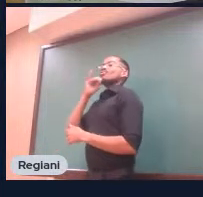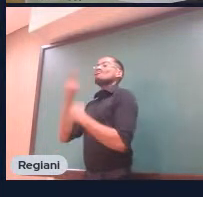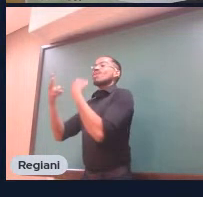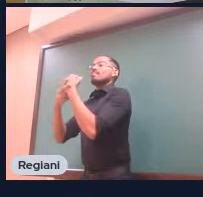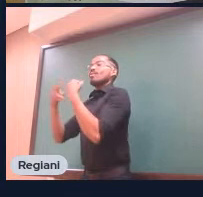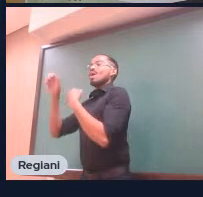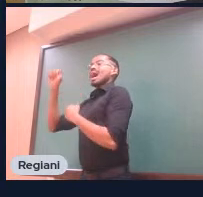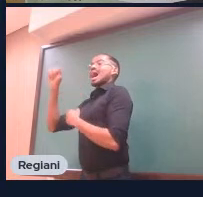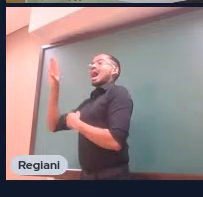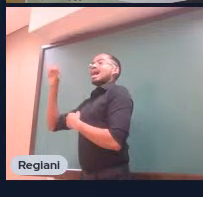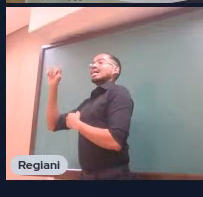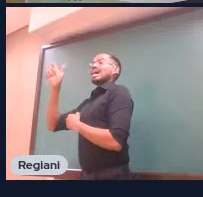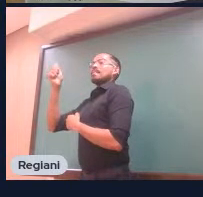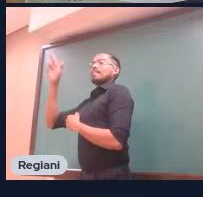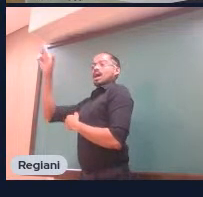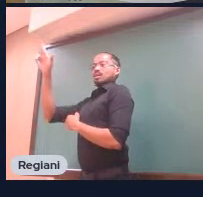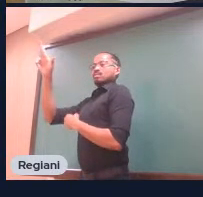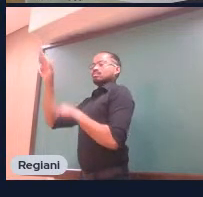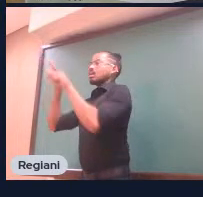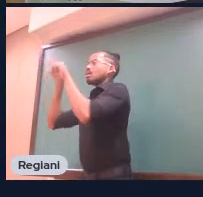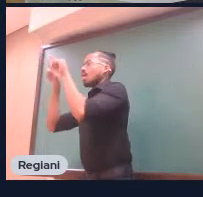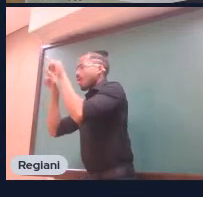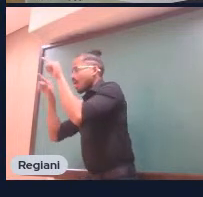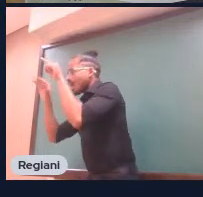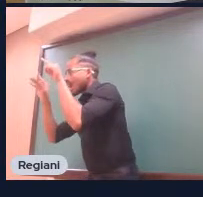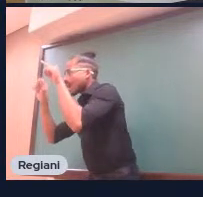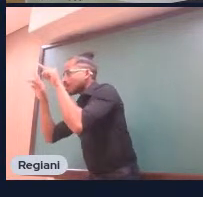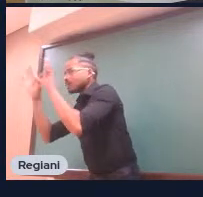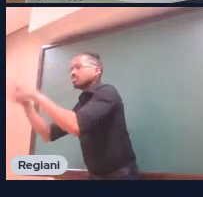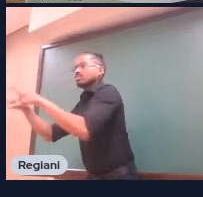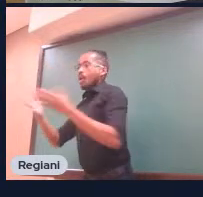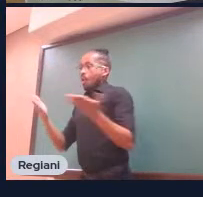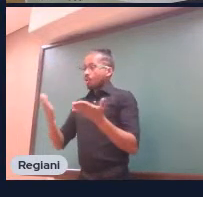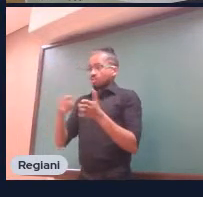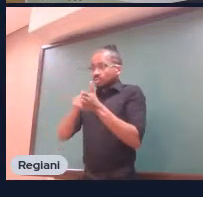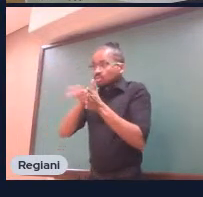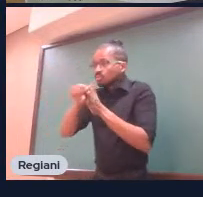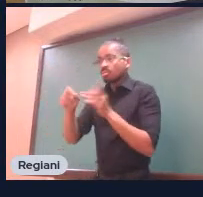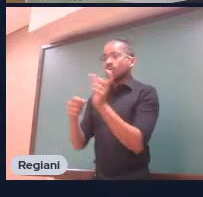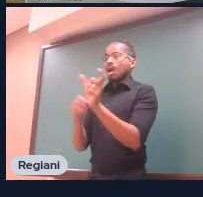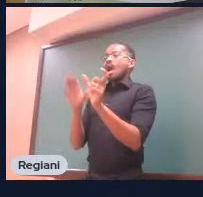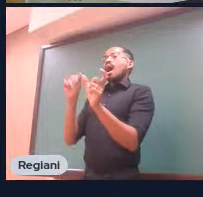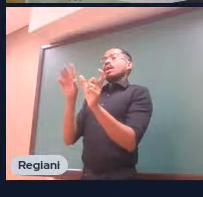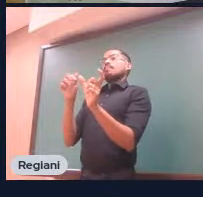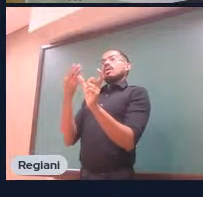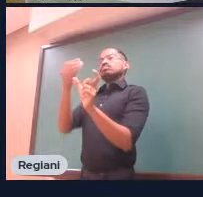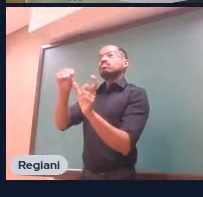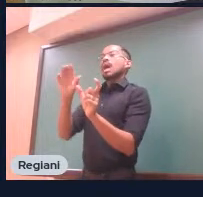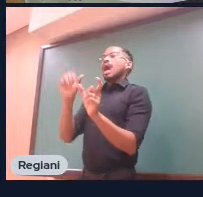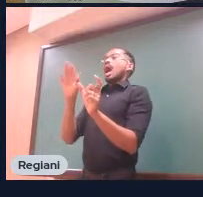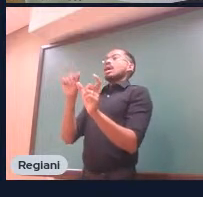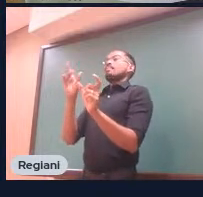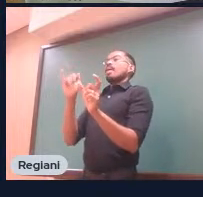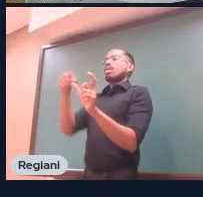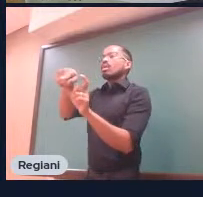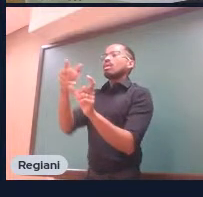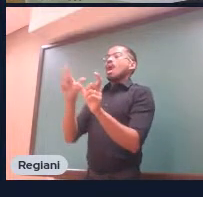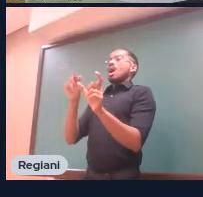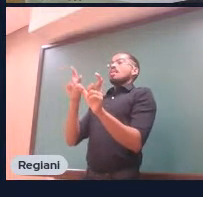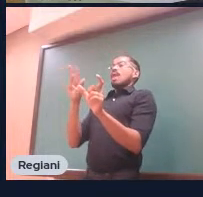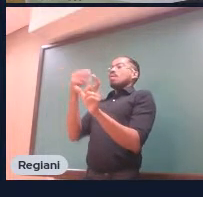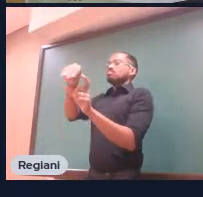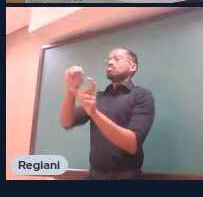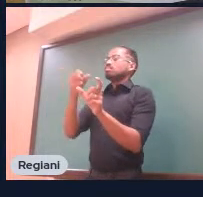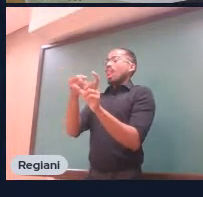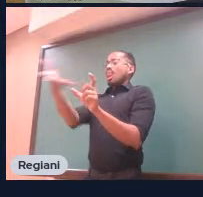inflected, né? Qualquer forma variante daquela forma padrão lematizada. In the